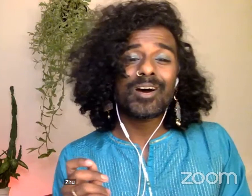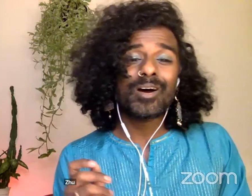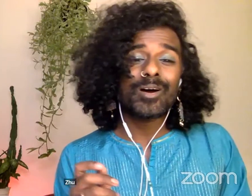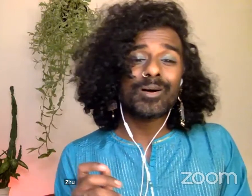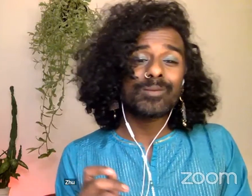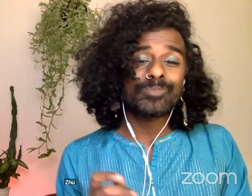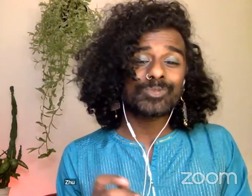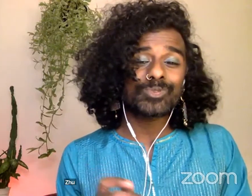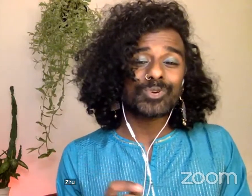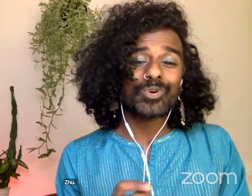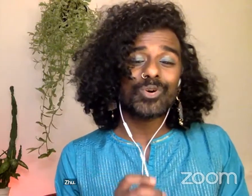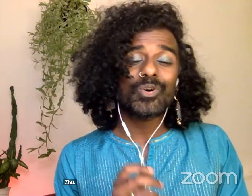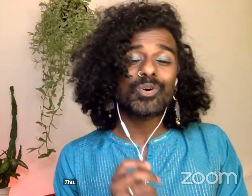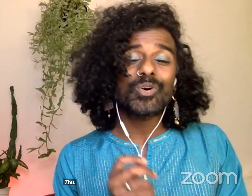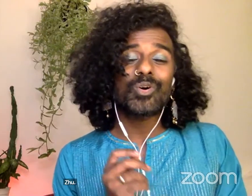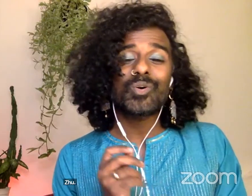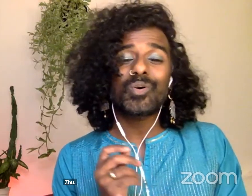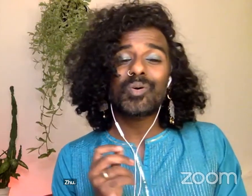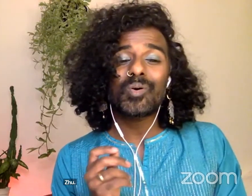fun.